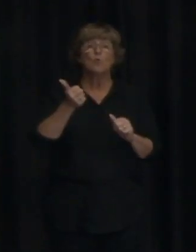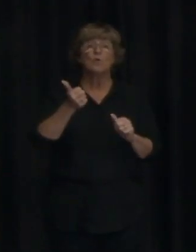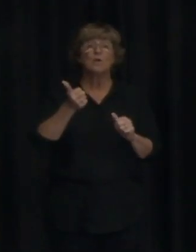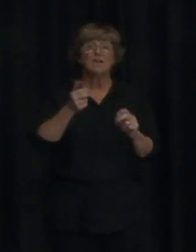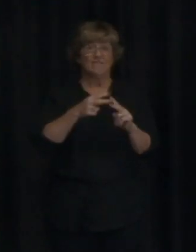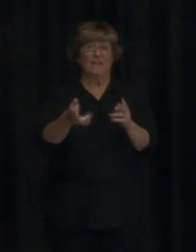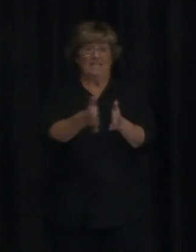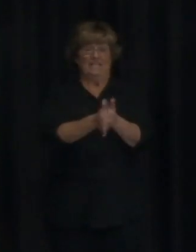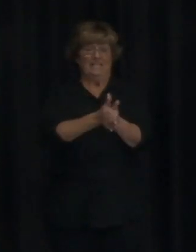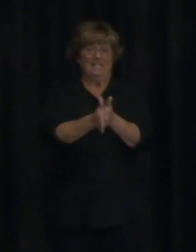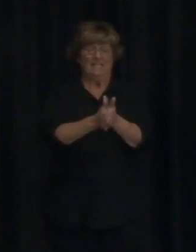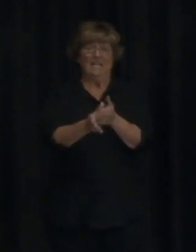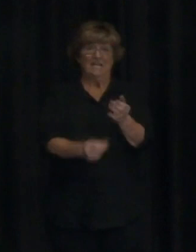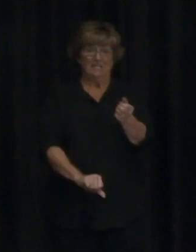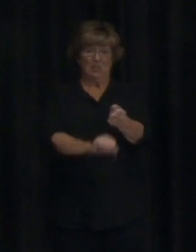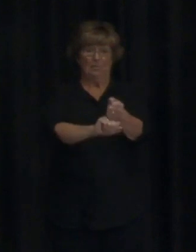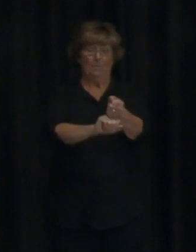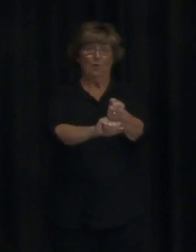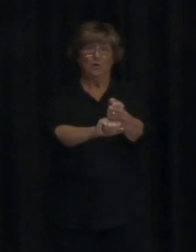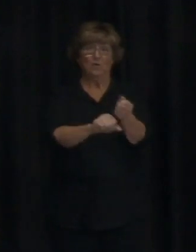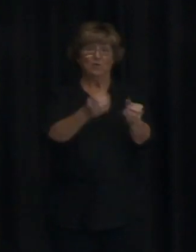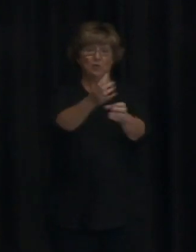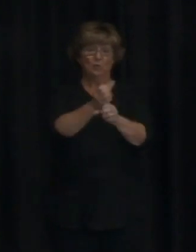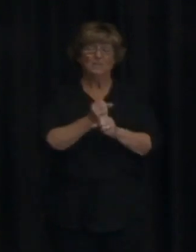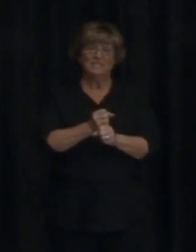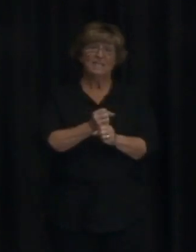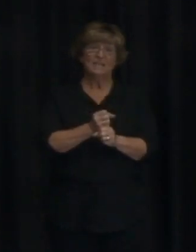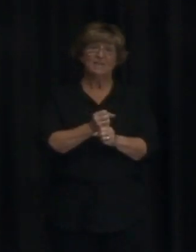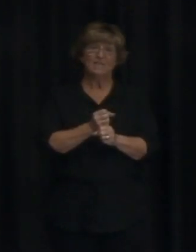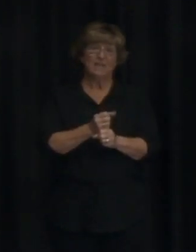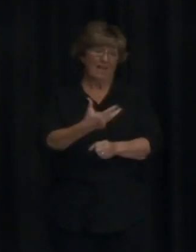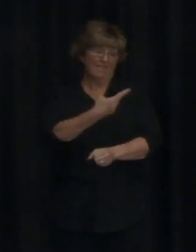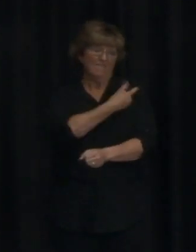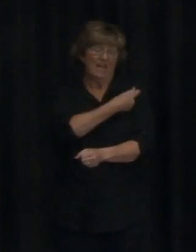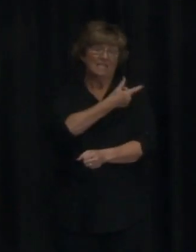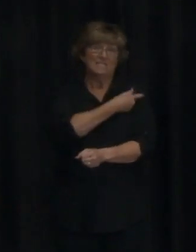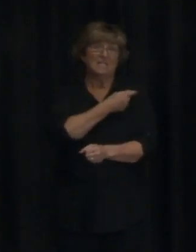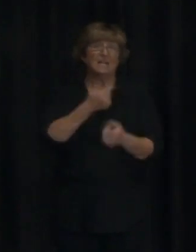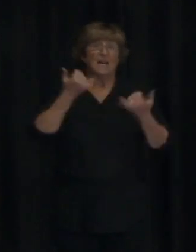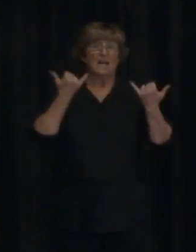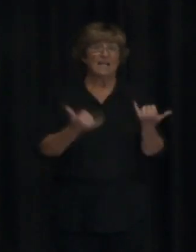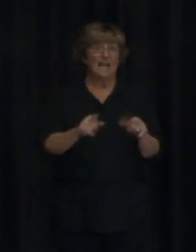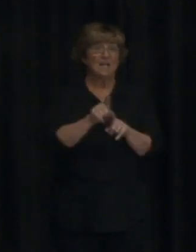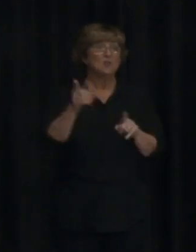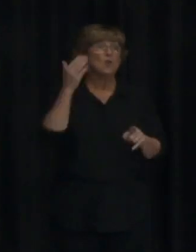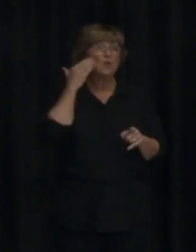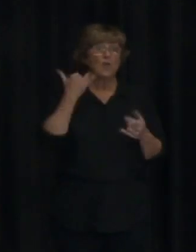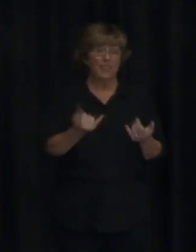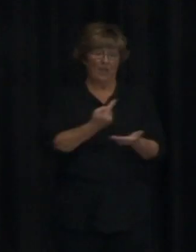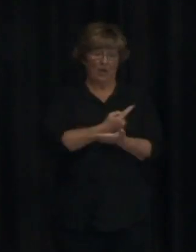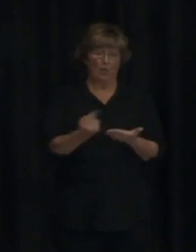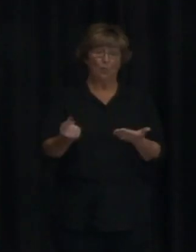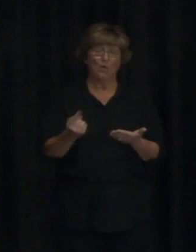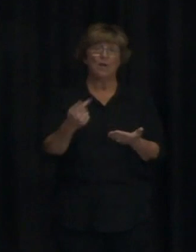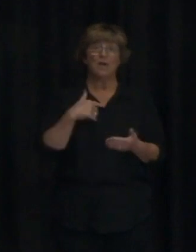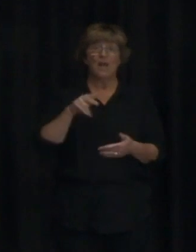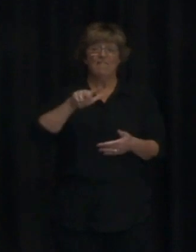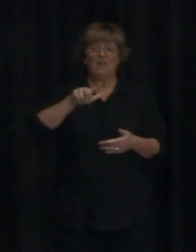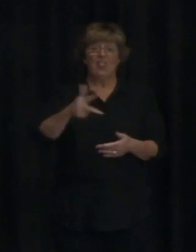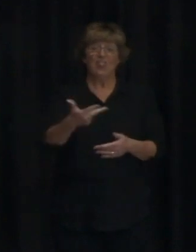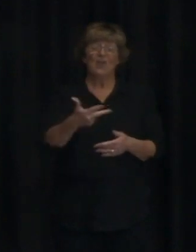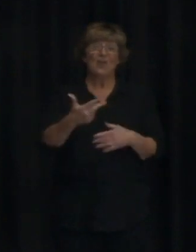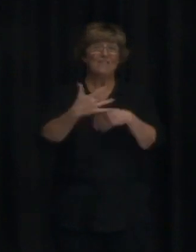very eager and supportive of receiving these vaccines. And now, as you know, this week, we'll have a third